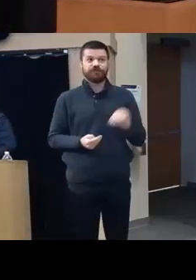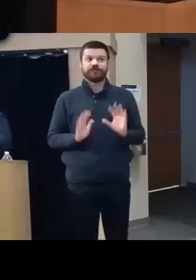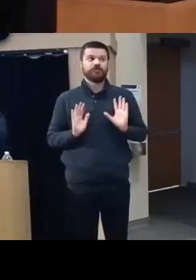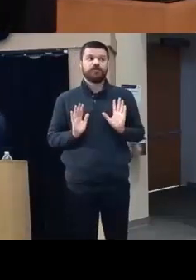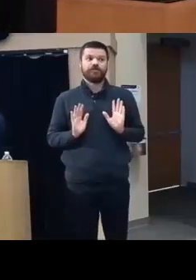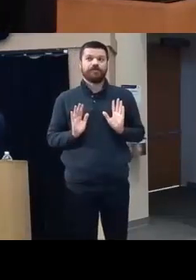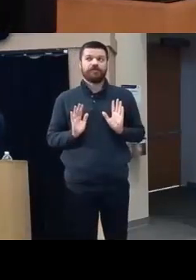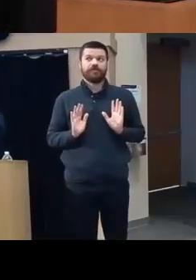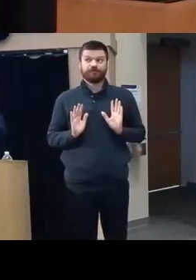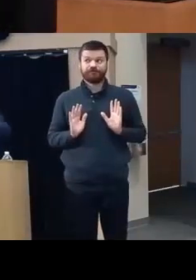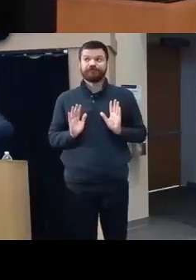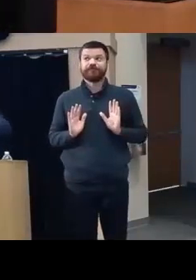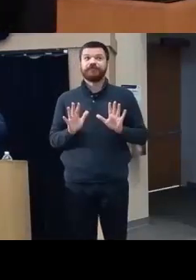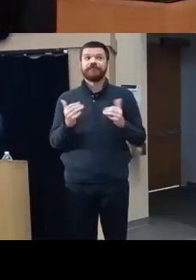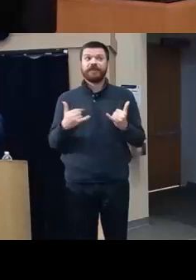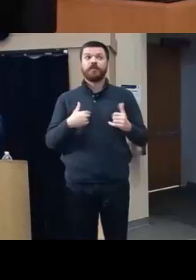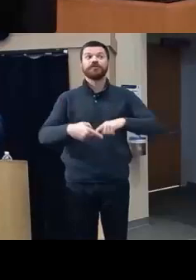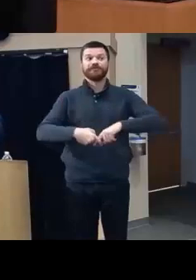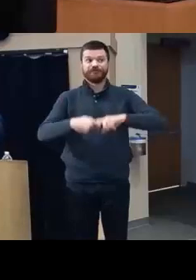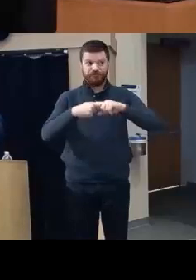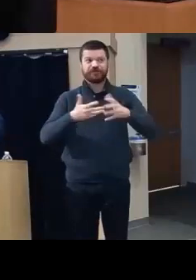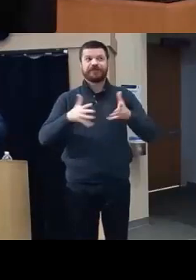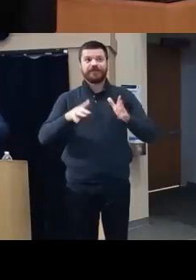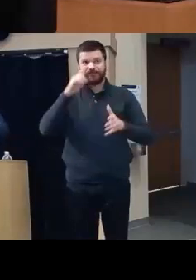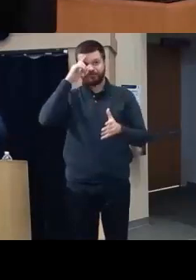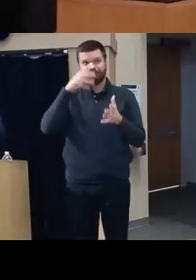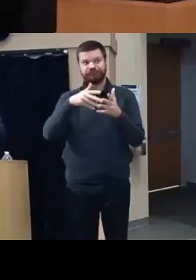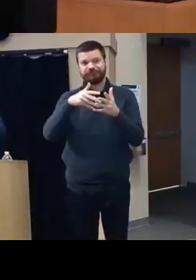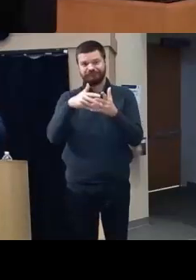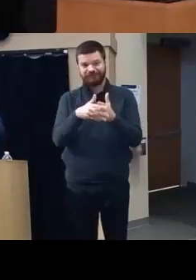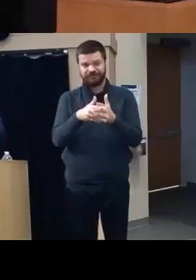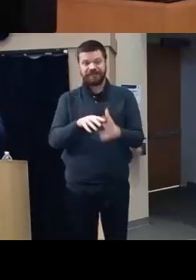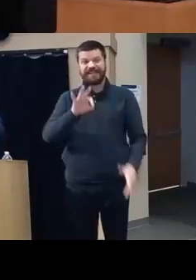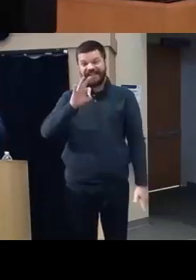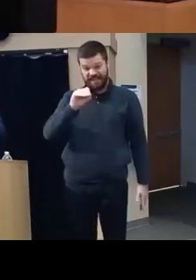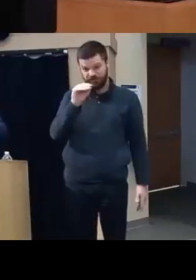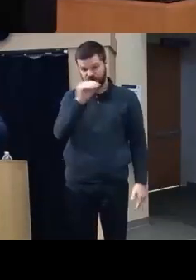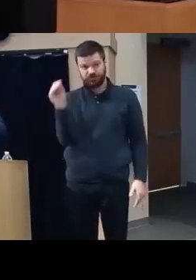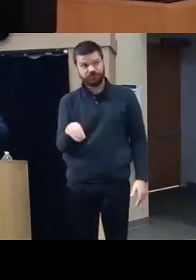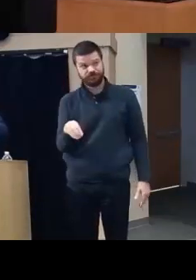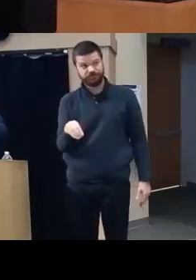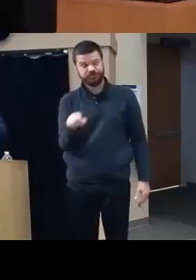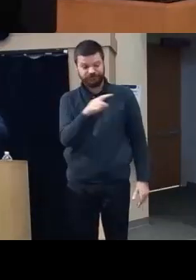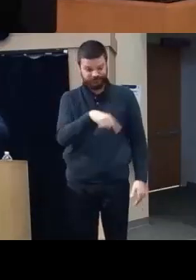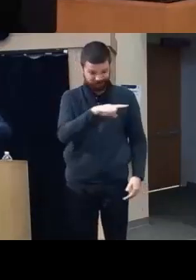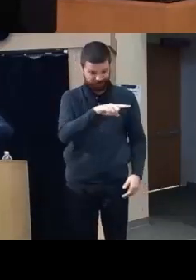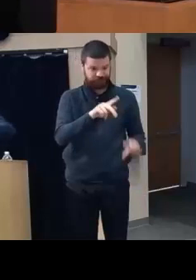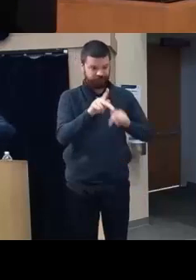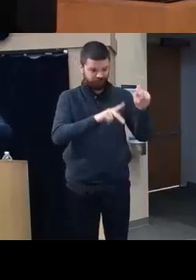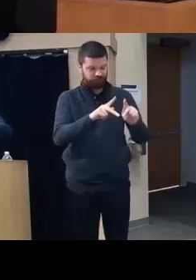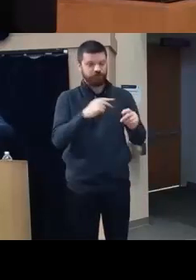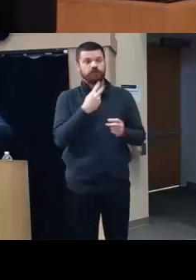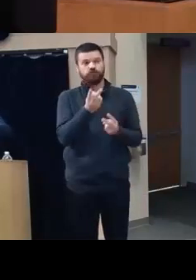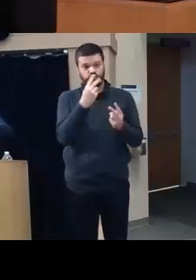So let's just pause and let that sink in. Right, that 90% of individuals who have both a substance use